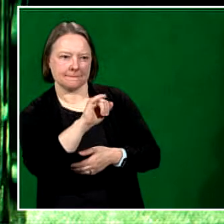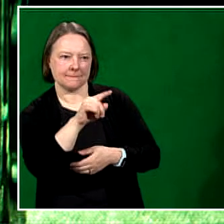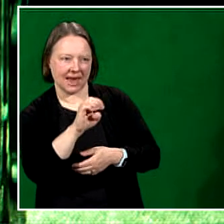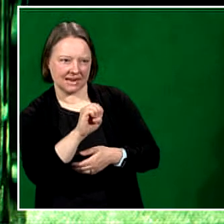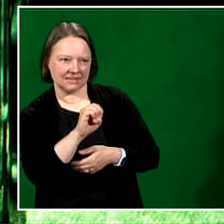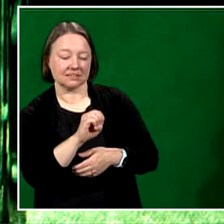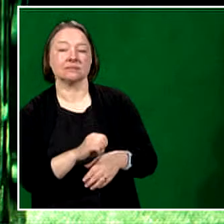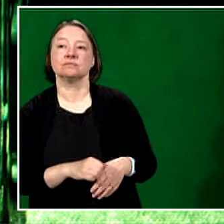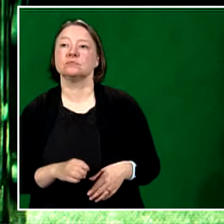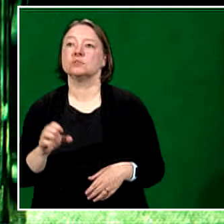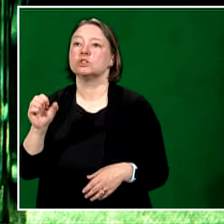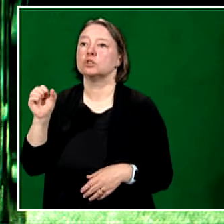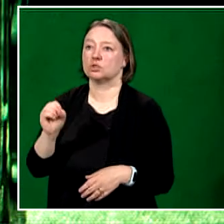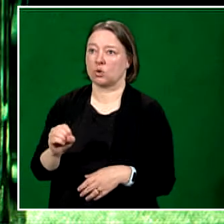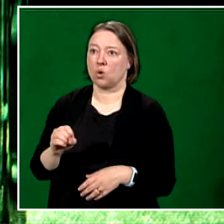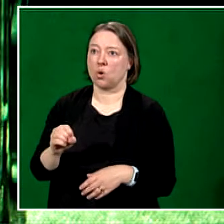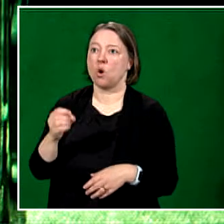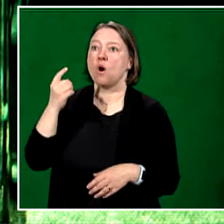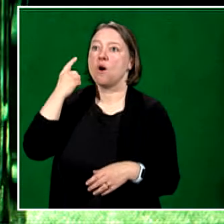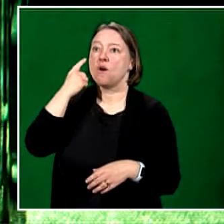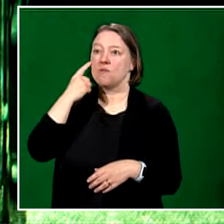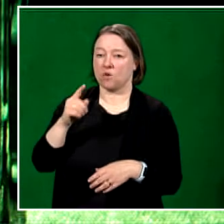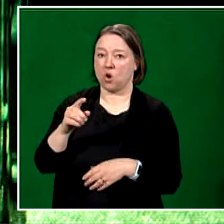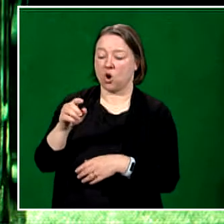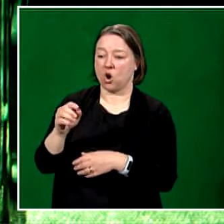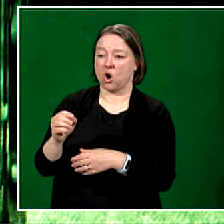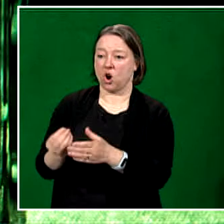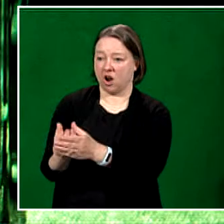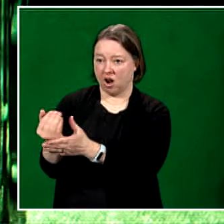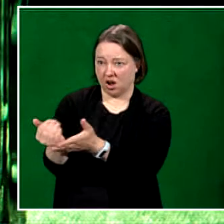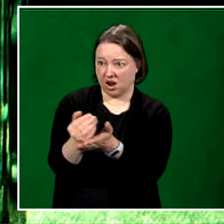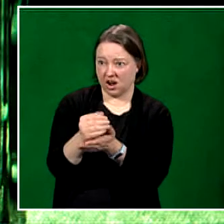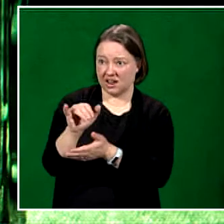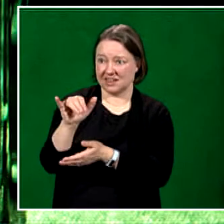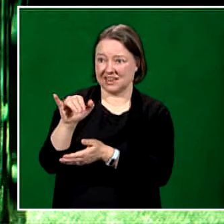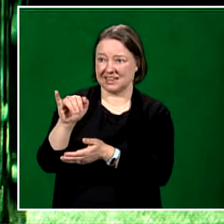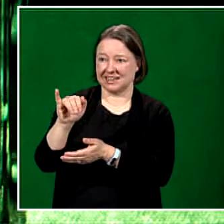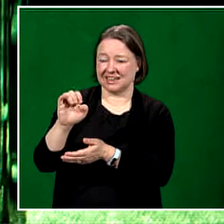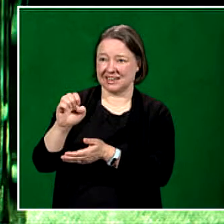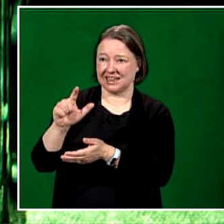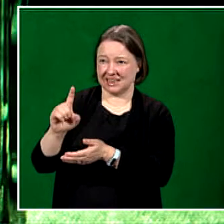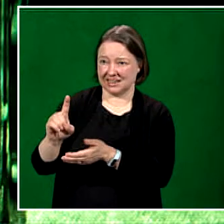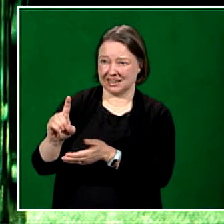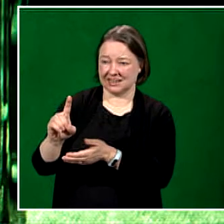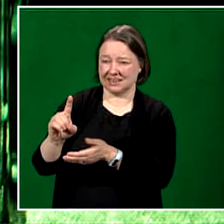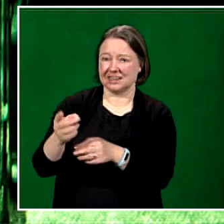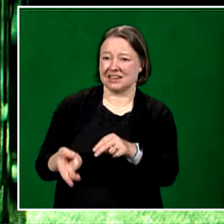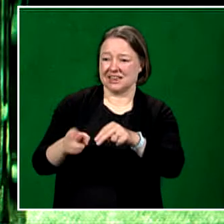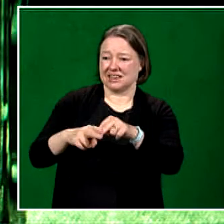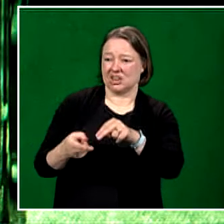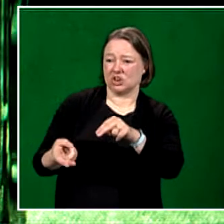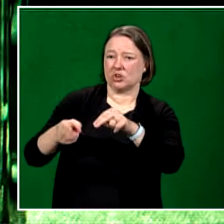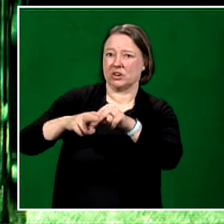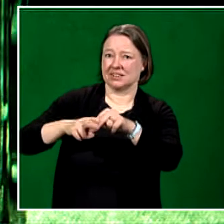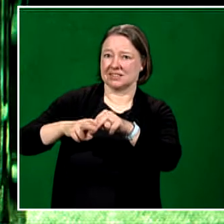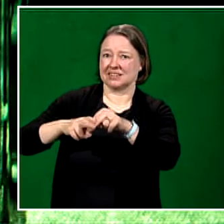So just for the yield, the increase in yield was